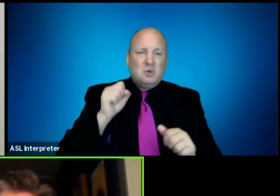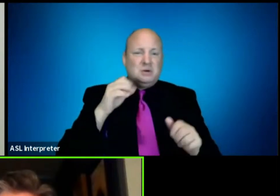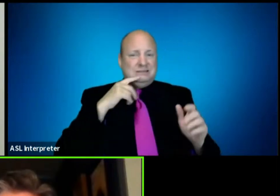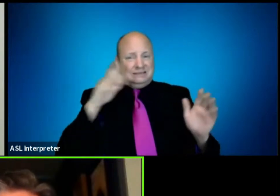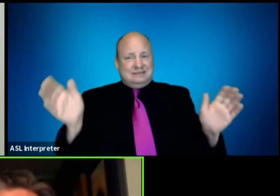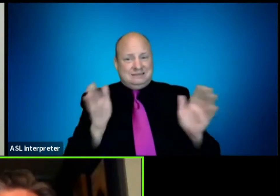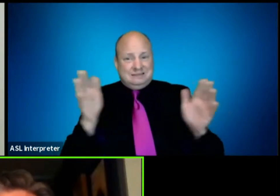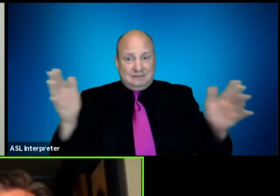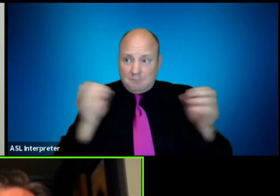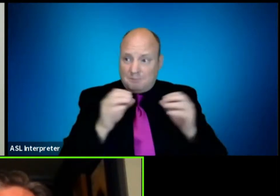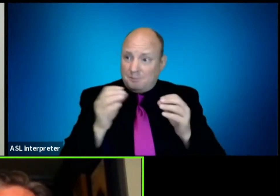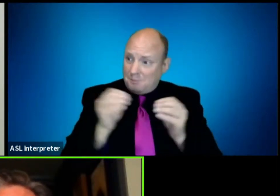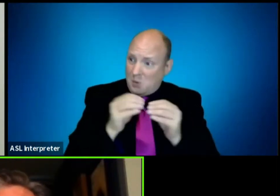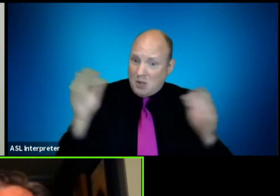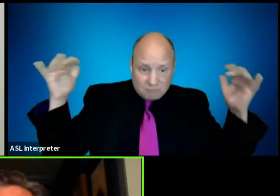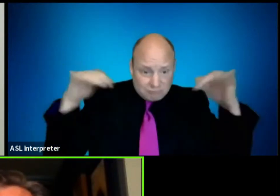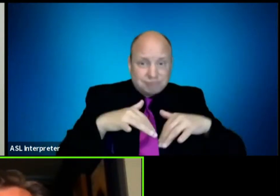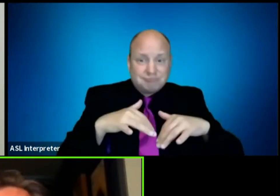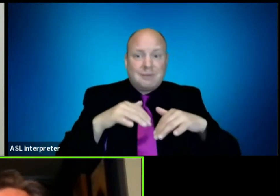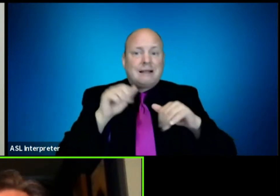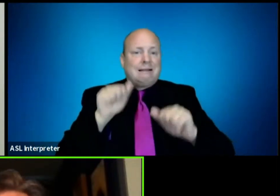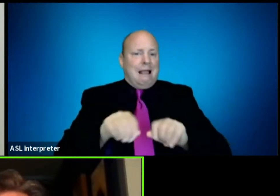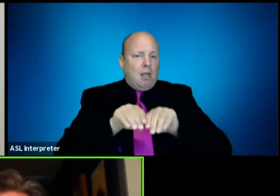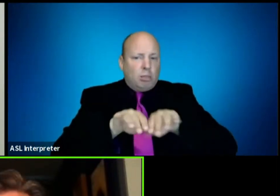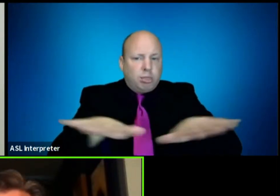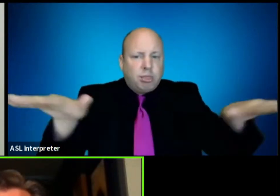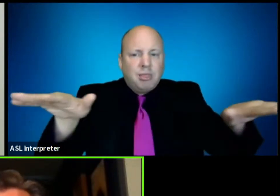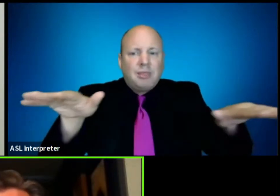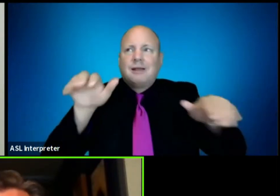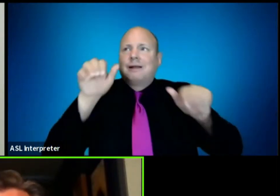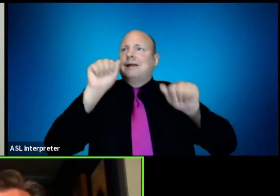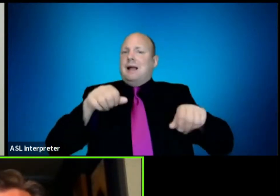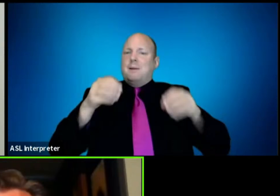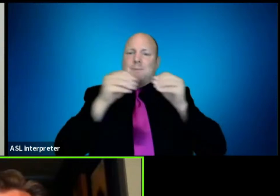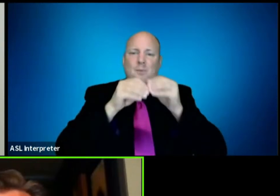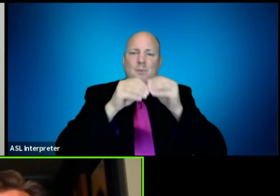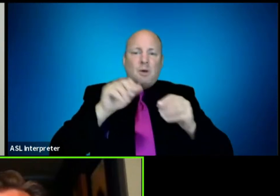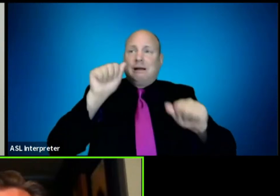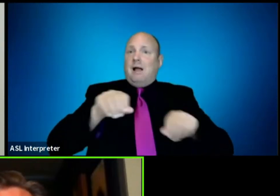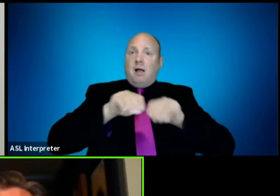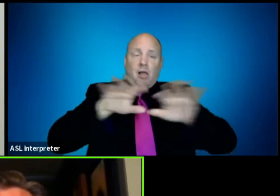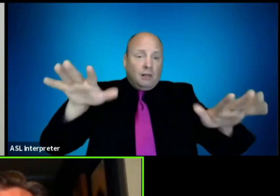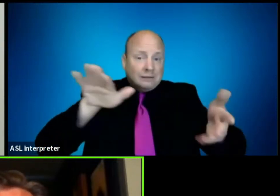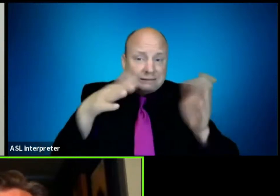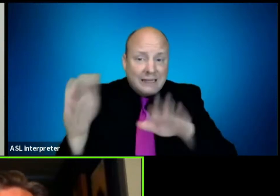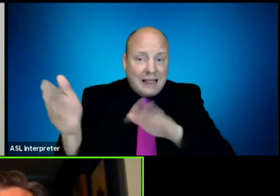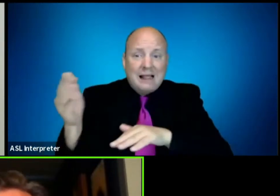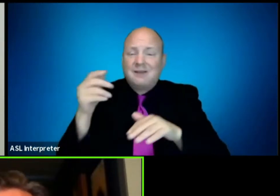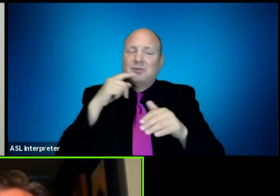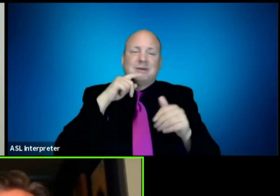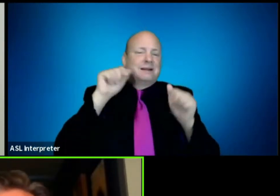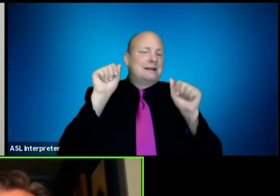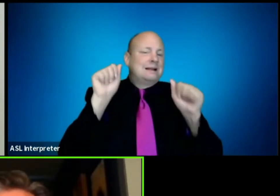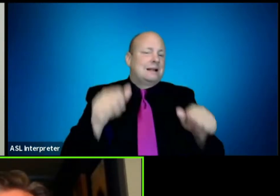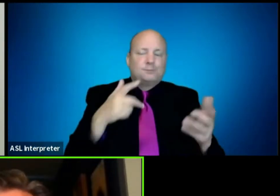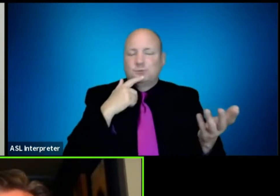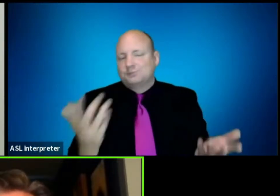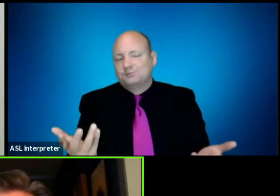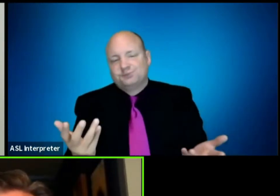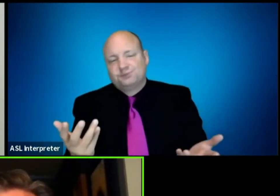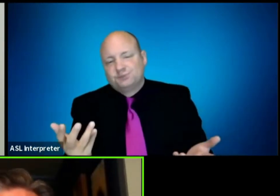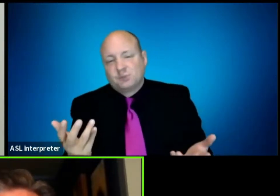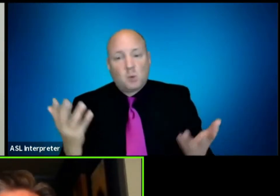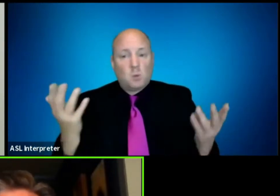teachers hospitalized or dying. So we want to minimize that. And that brings me to your next question. What can we do to reduce spread